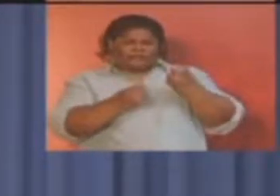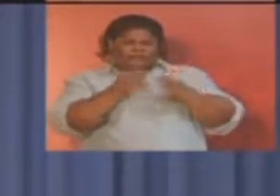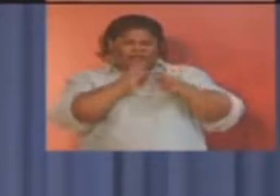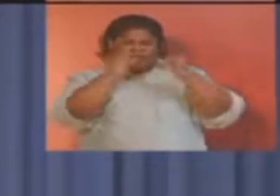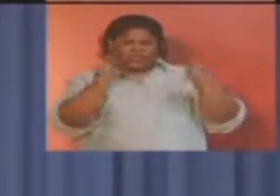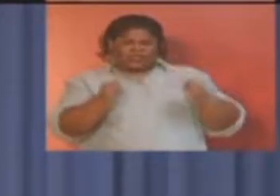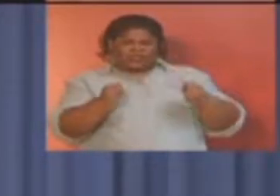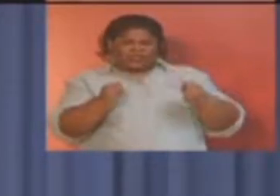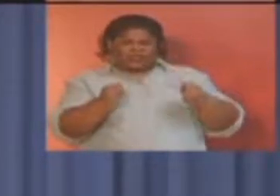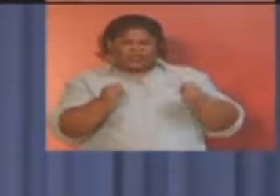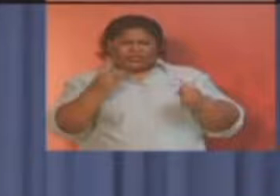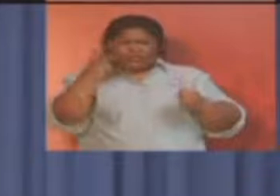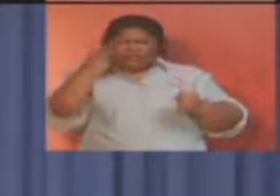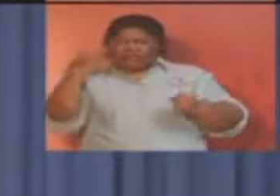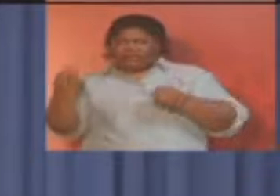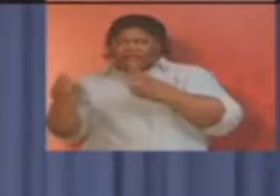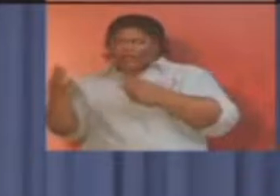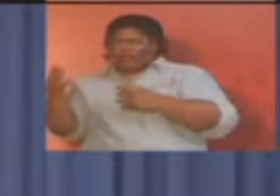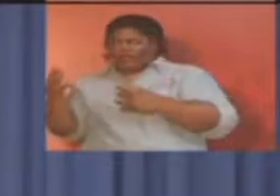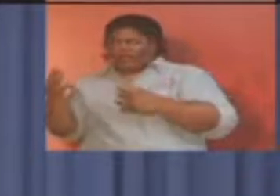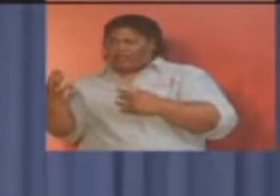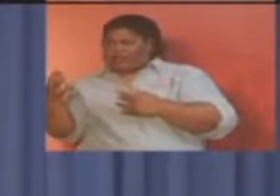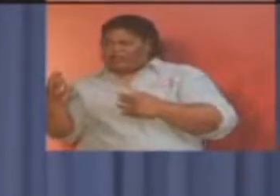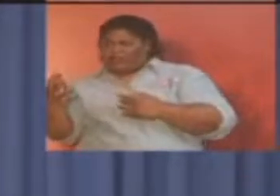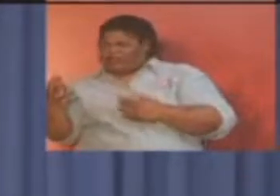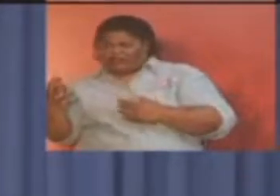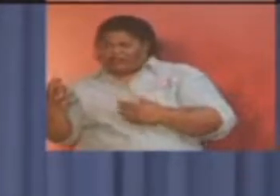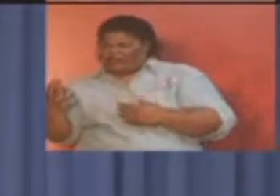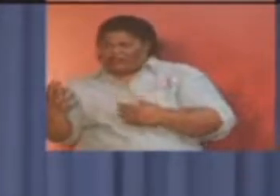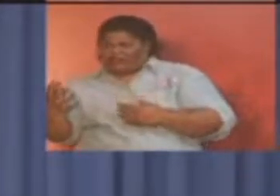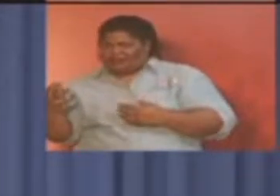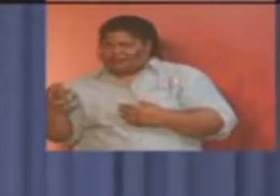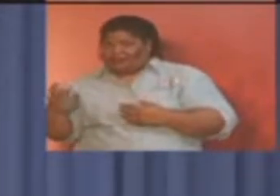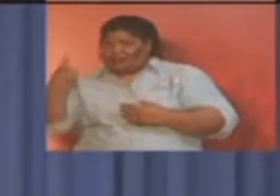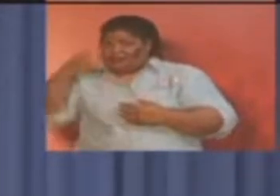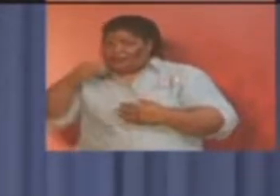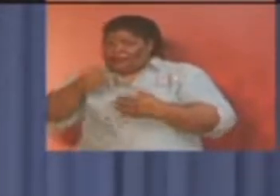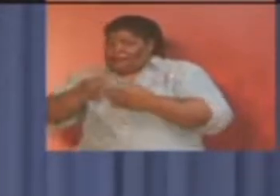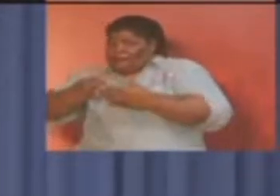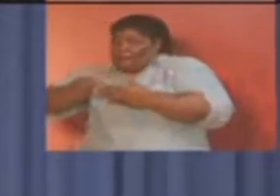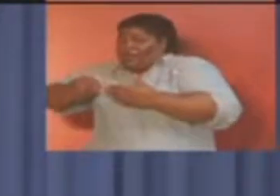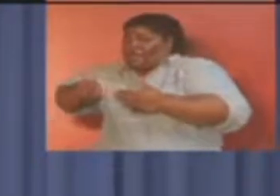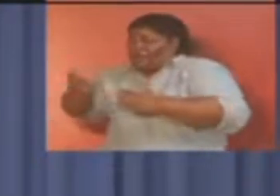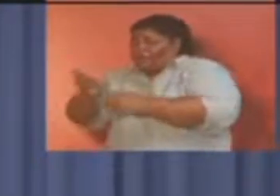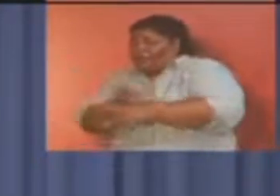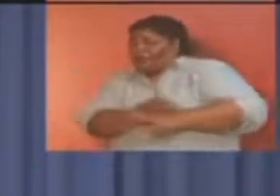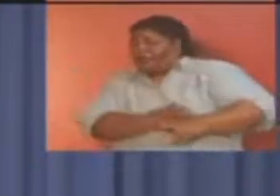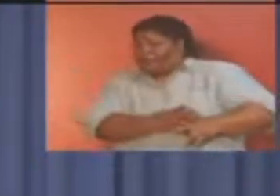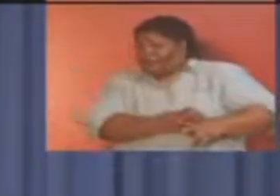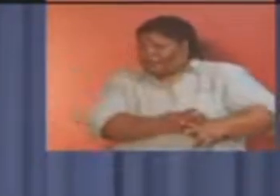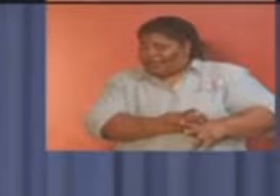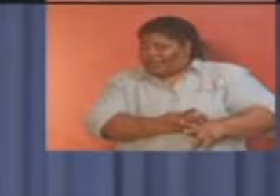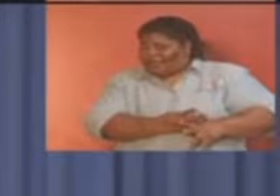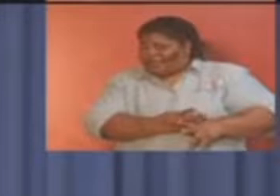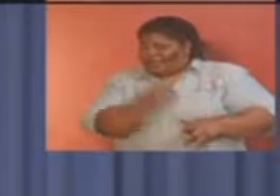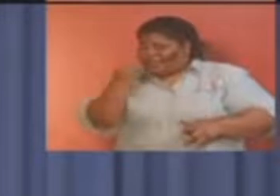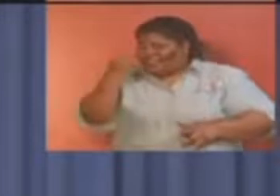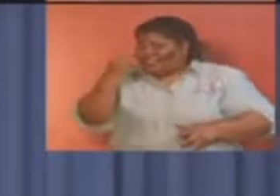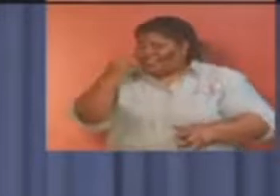before, and that's why we have been able to hold ourselves in this position for a while. But if it